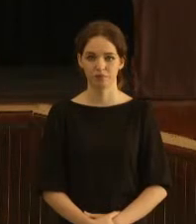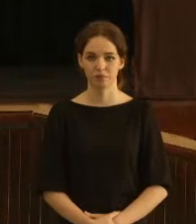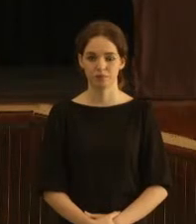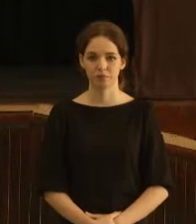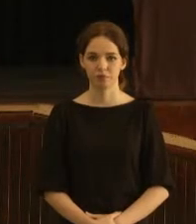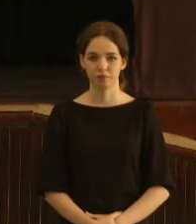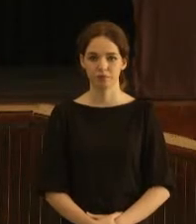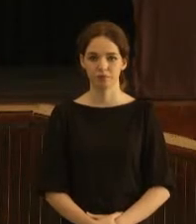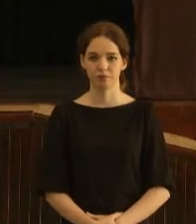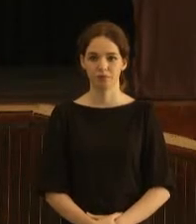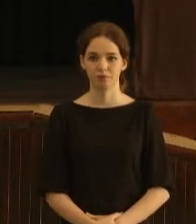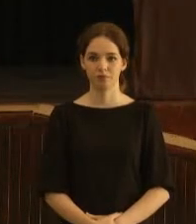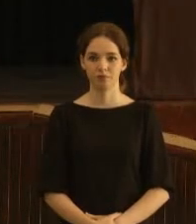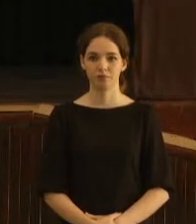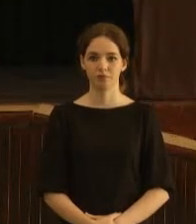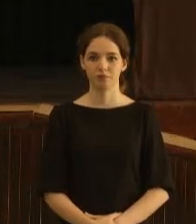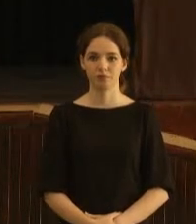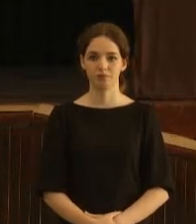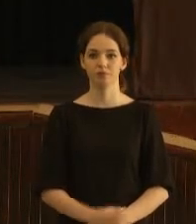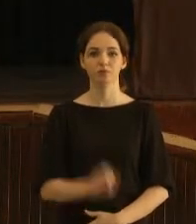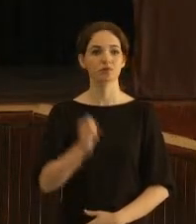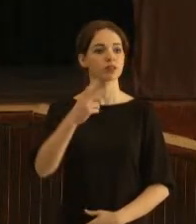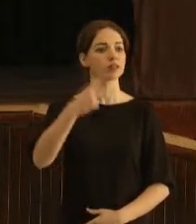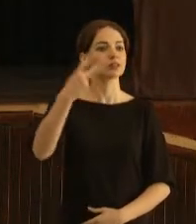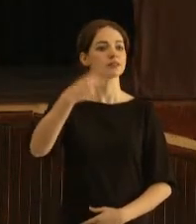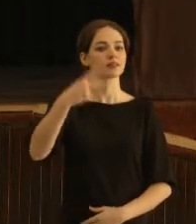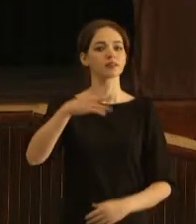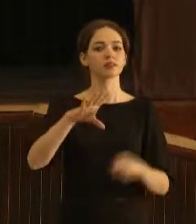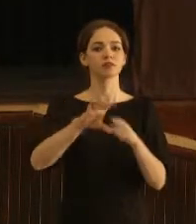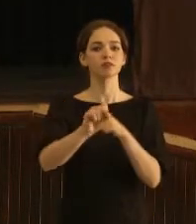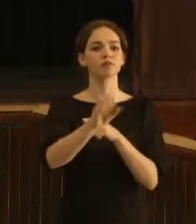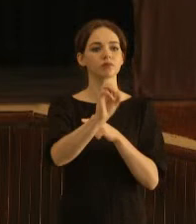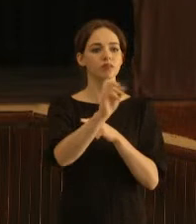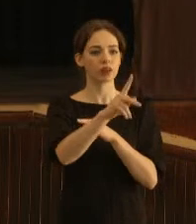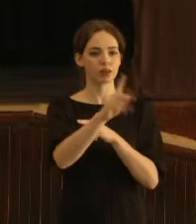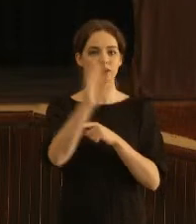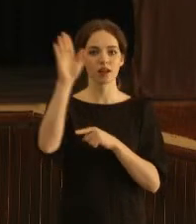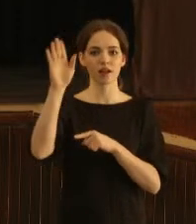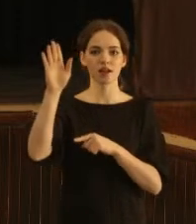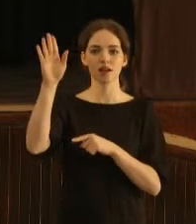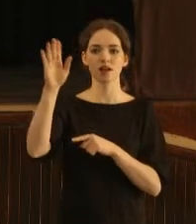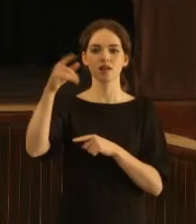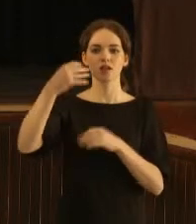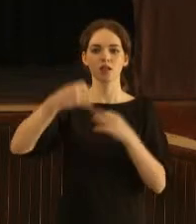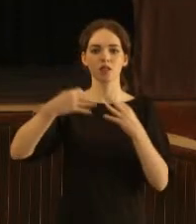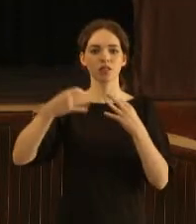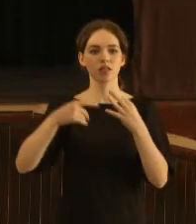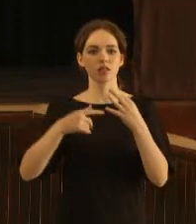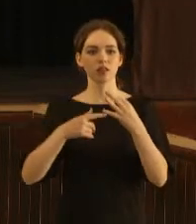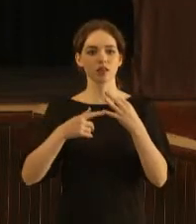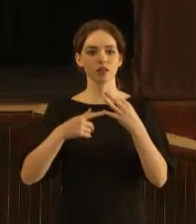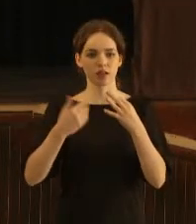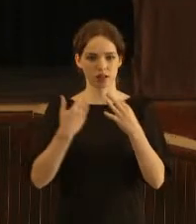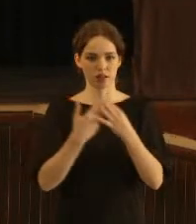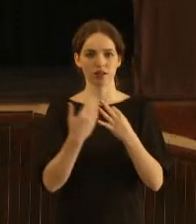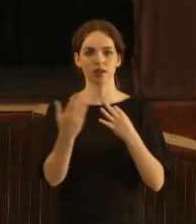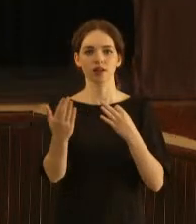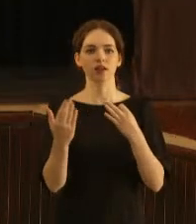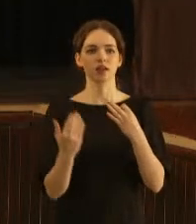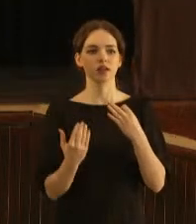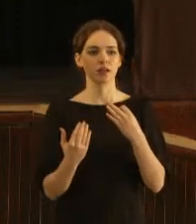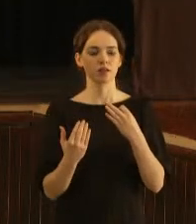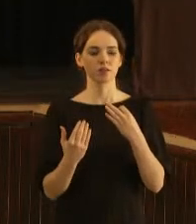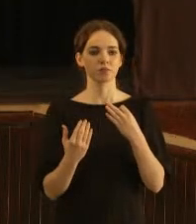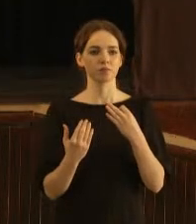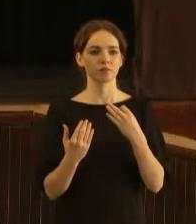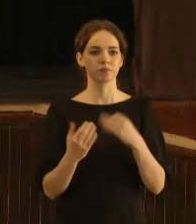Huh? The second one, okay. The third one, you can come. khona umuntu wesithathu makaze. Hayibo,